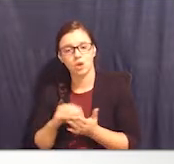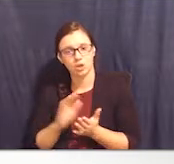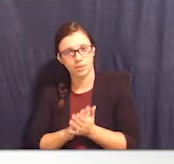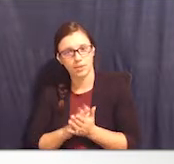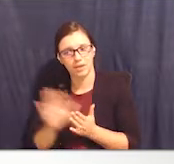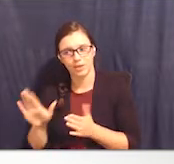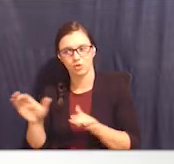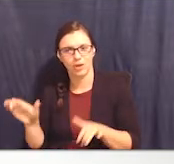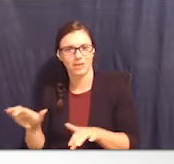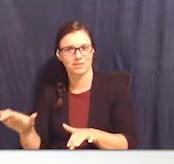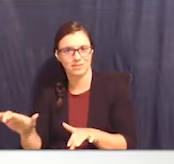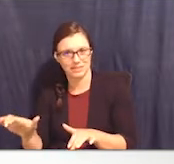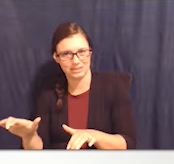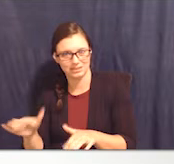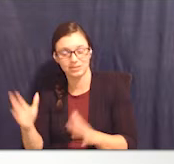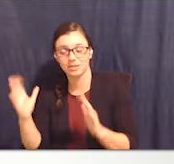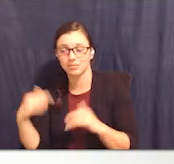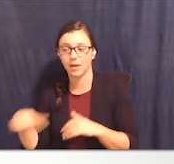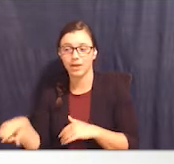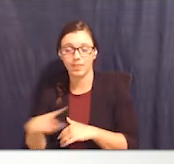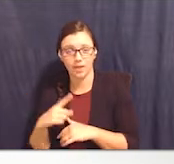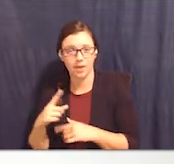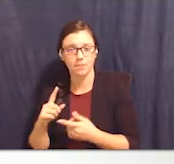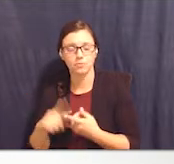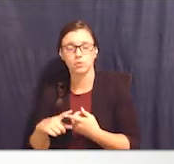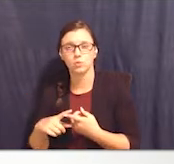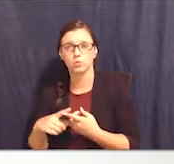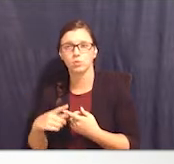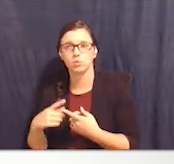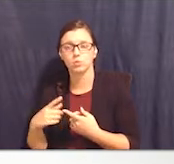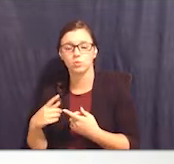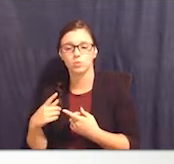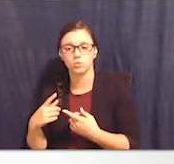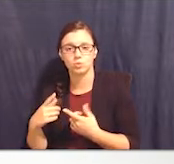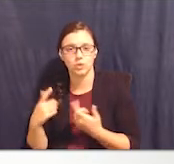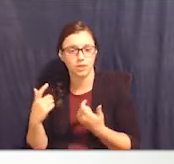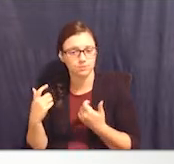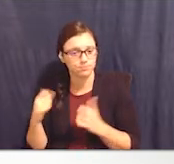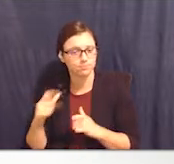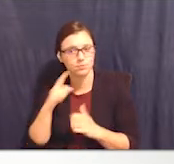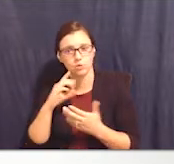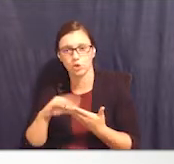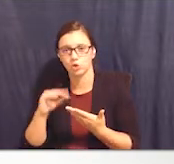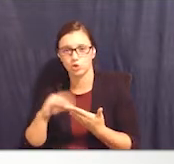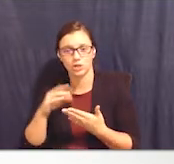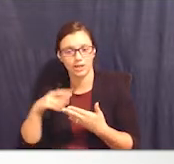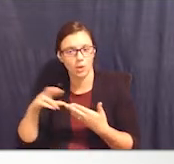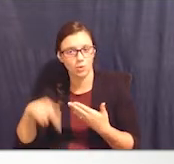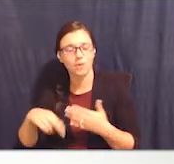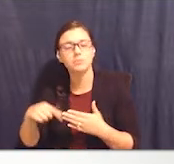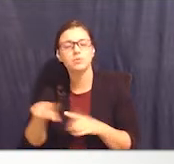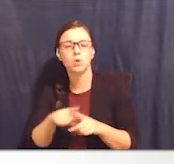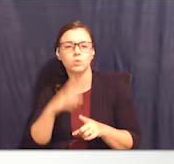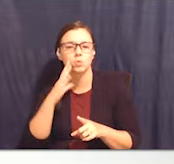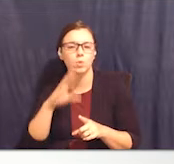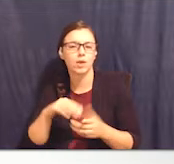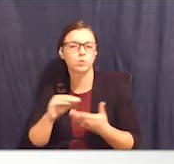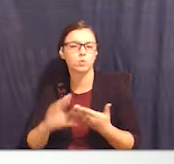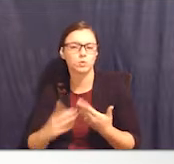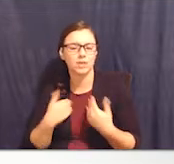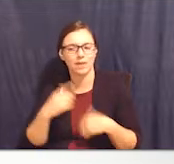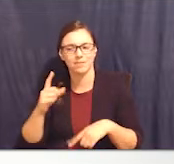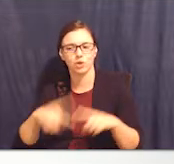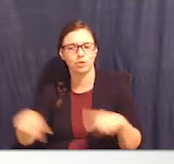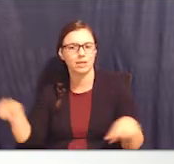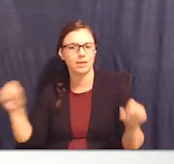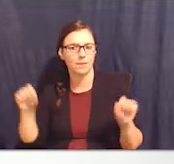I have an interest in working in the marine business. And then they get on a boat, you know,